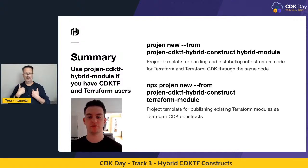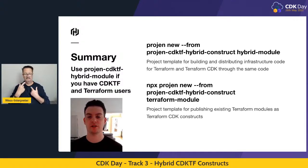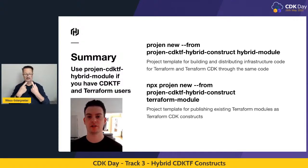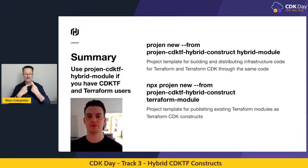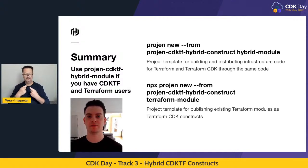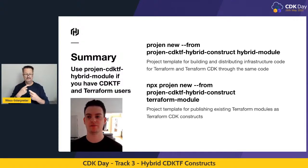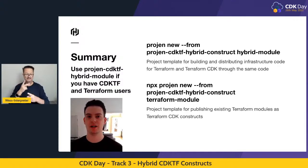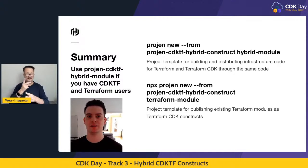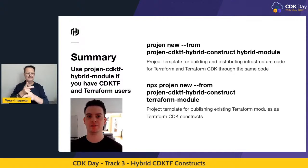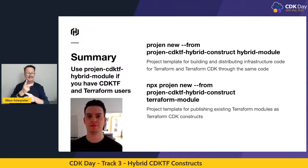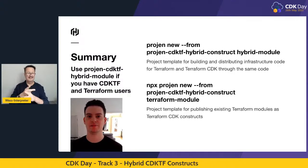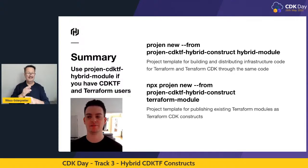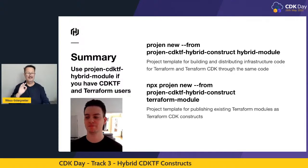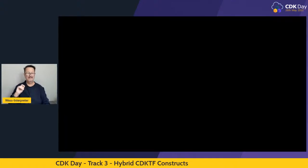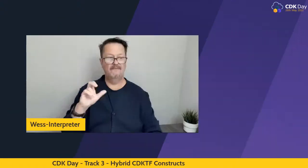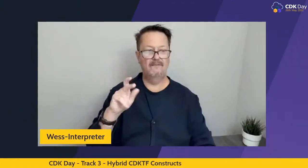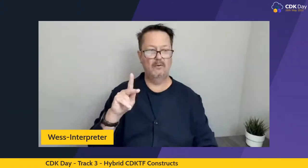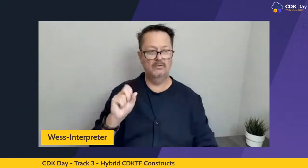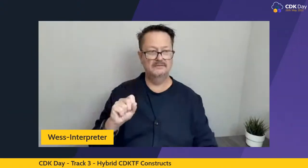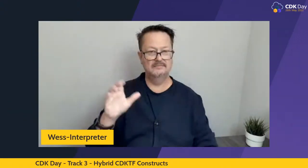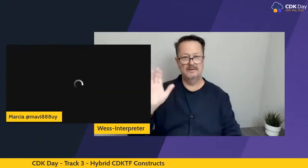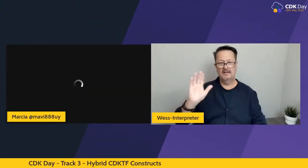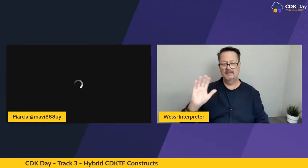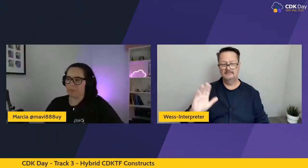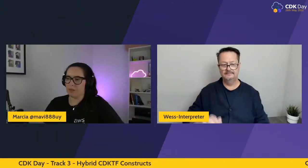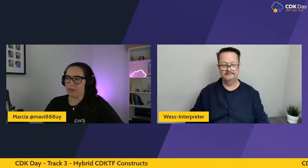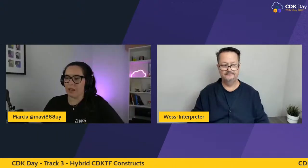Take care, folks. Bye.